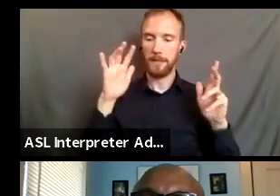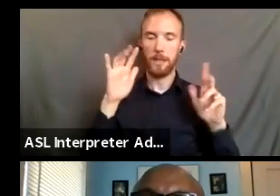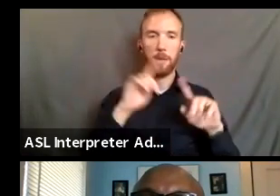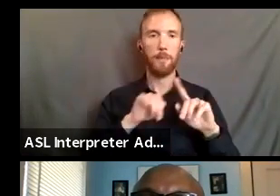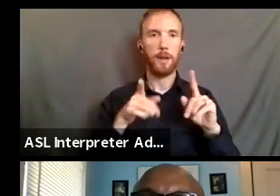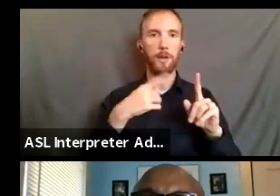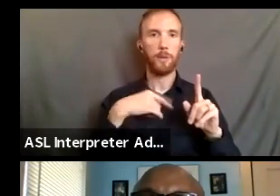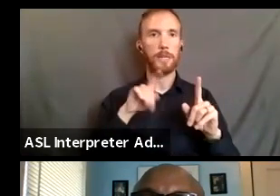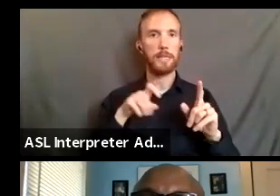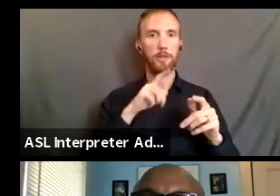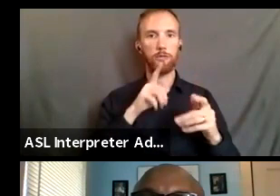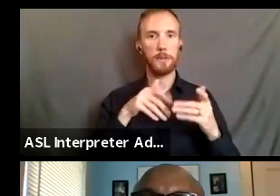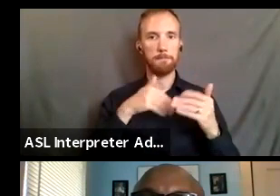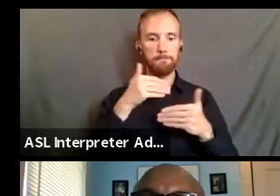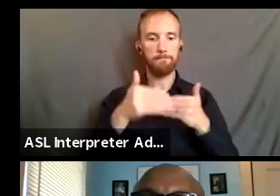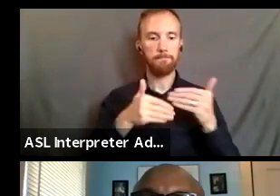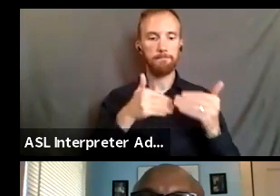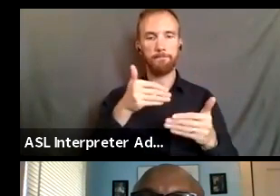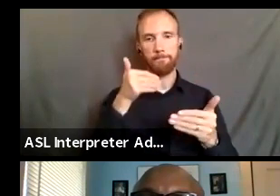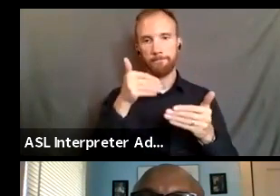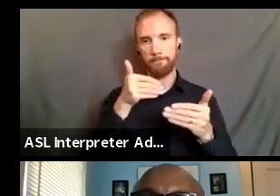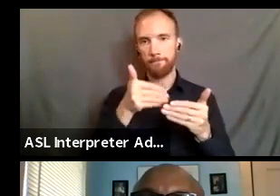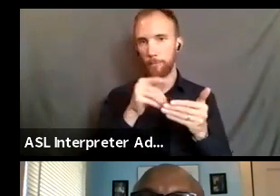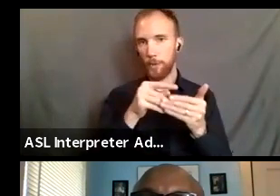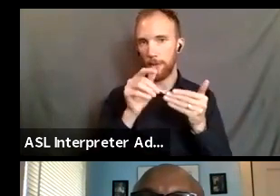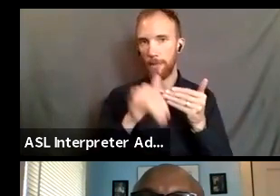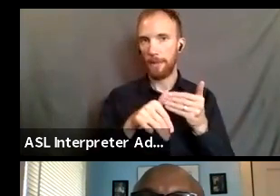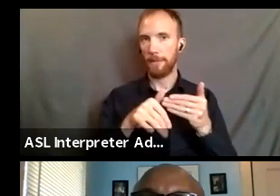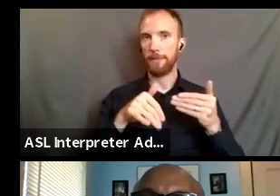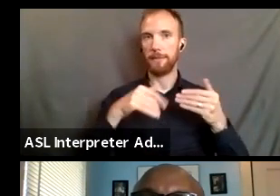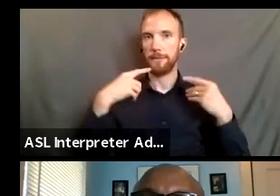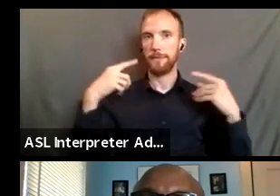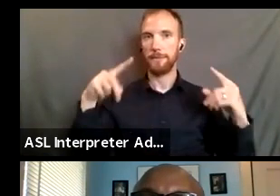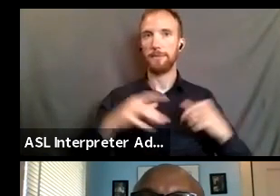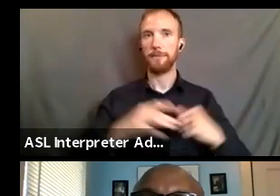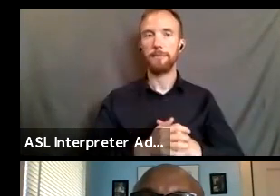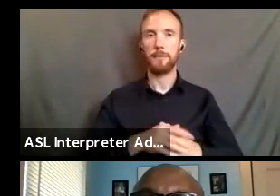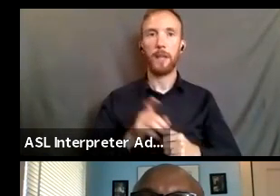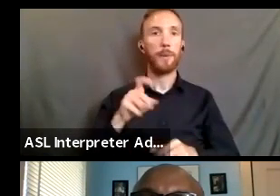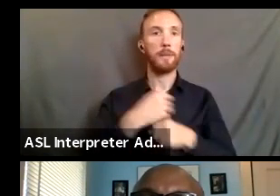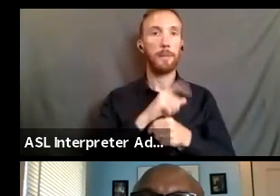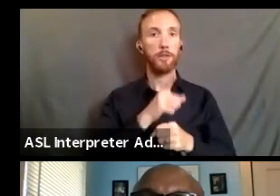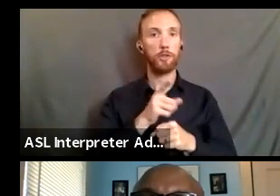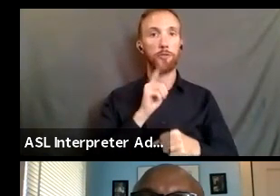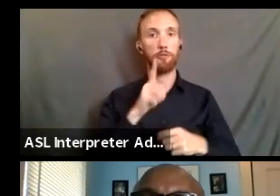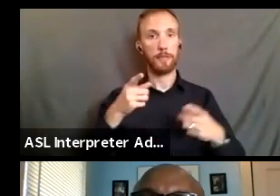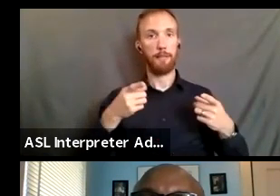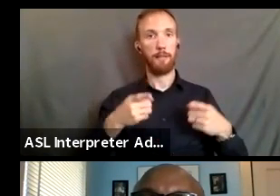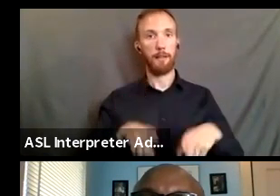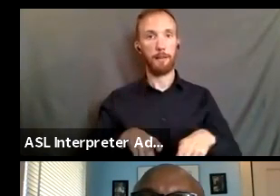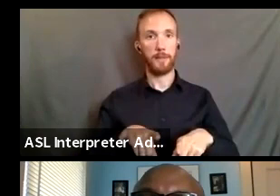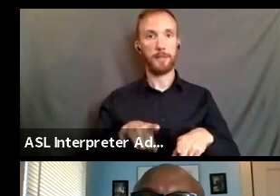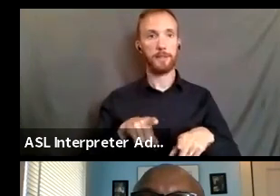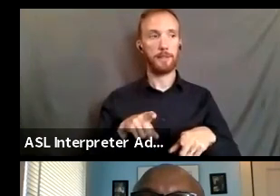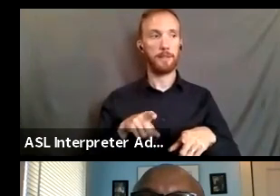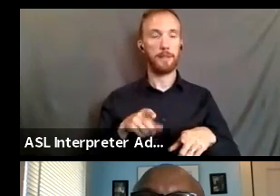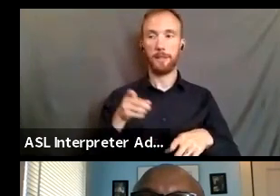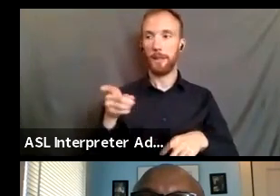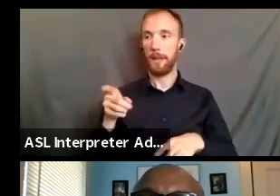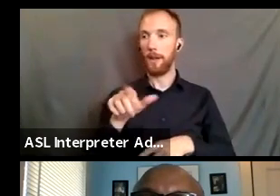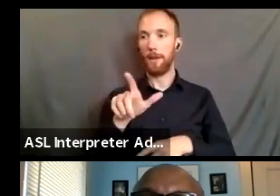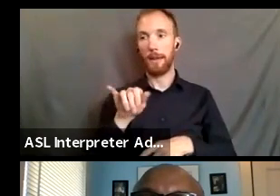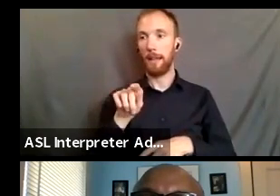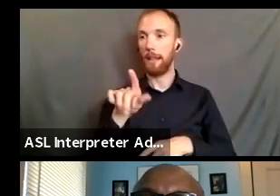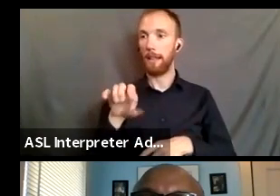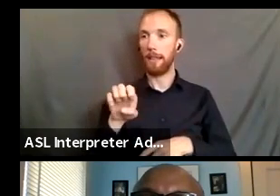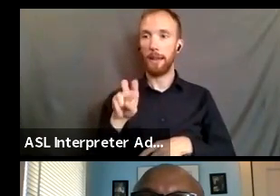towards it right and we want to make sure that it actually happens in each community that it happens in little village that group that happens